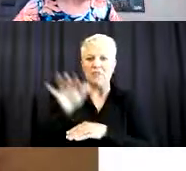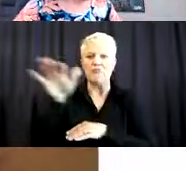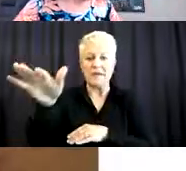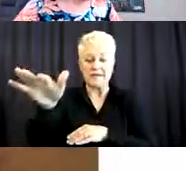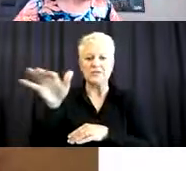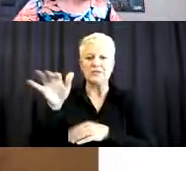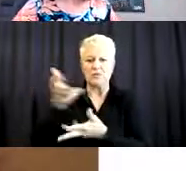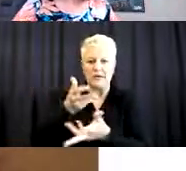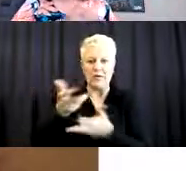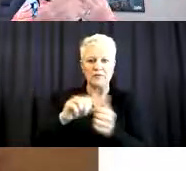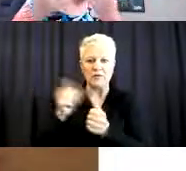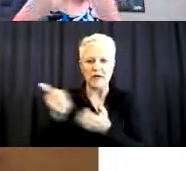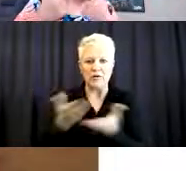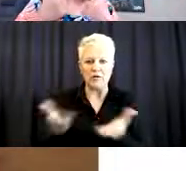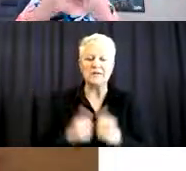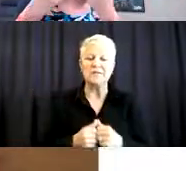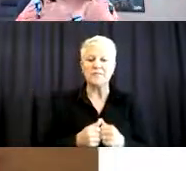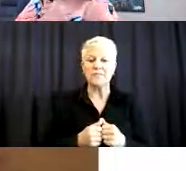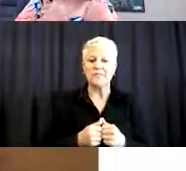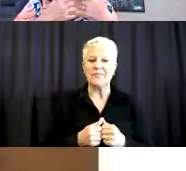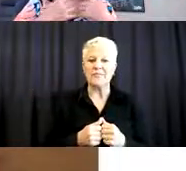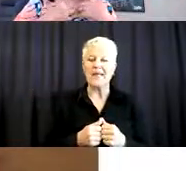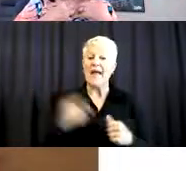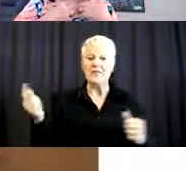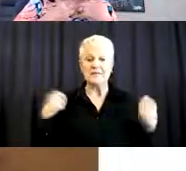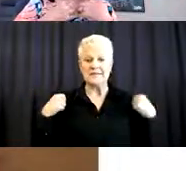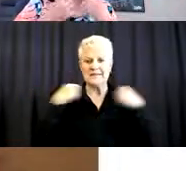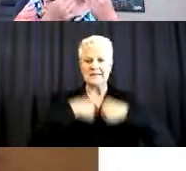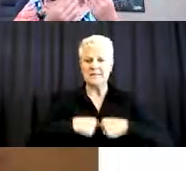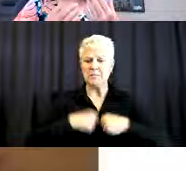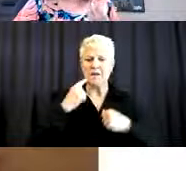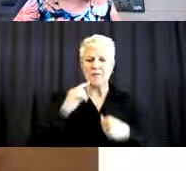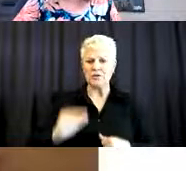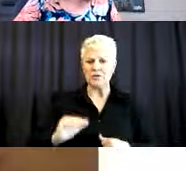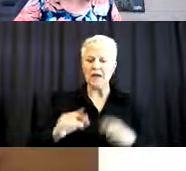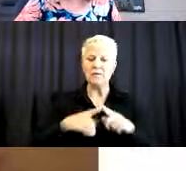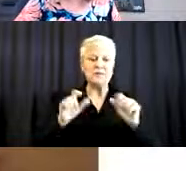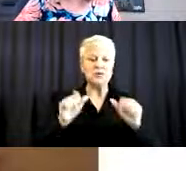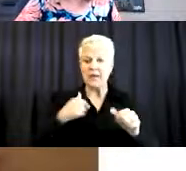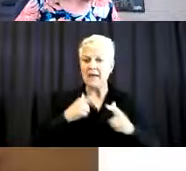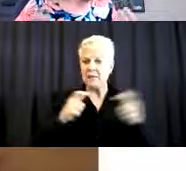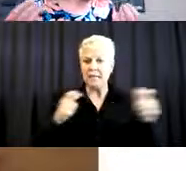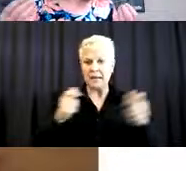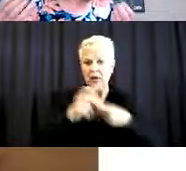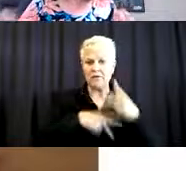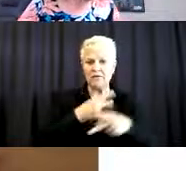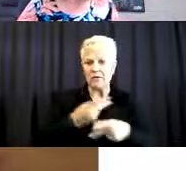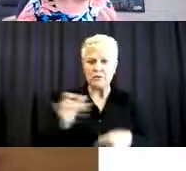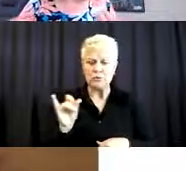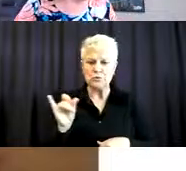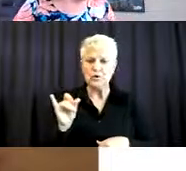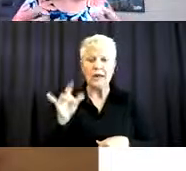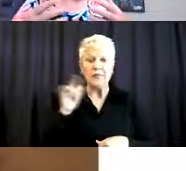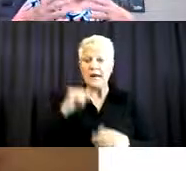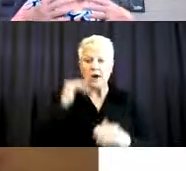things. This can be a smock that is for a child, but you can have a bigger version too that then an adult